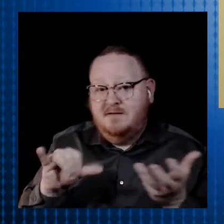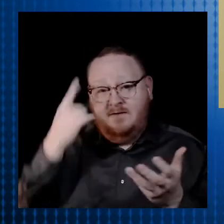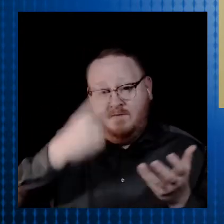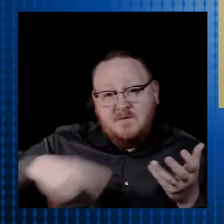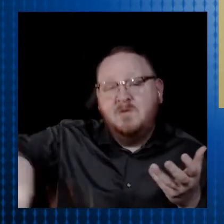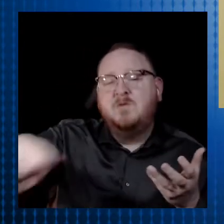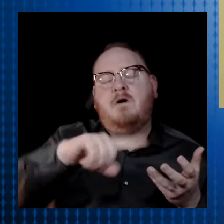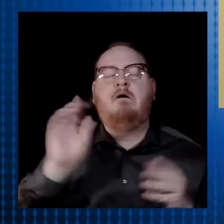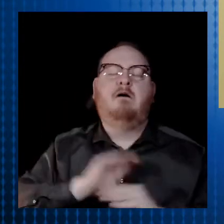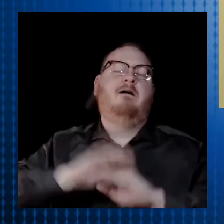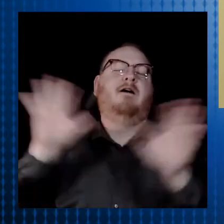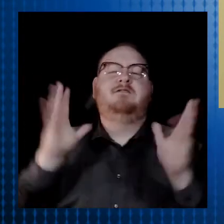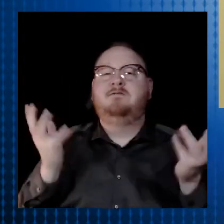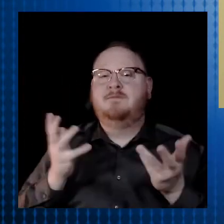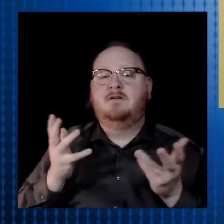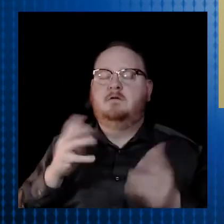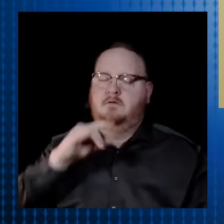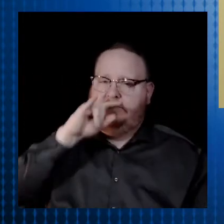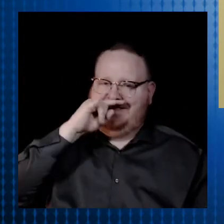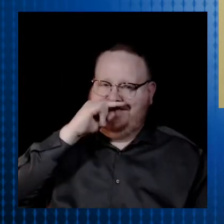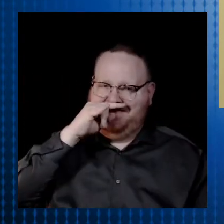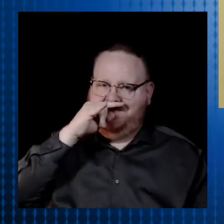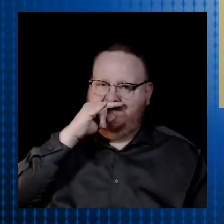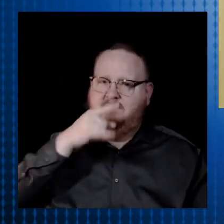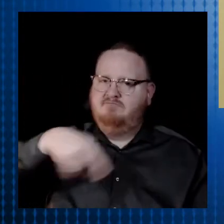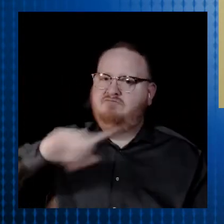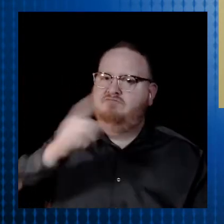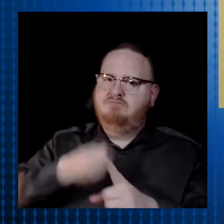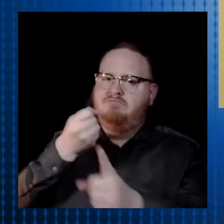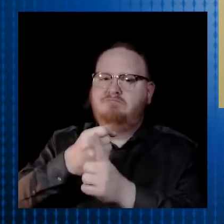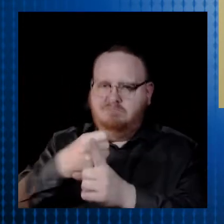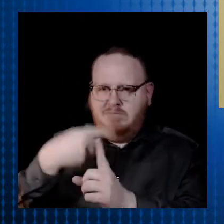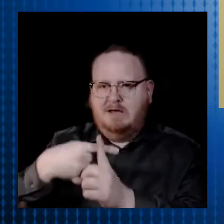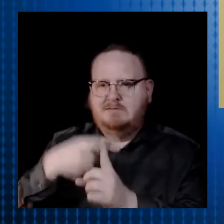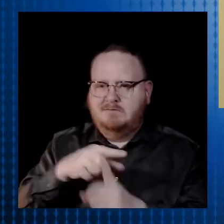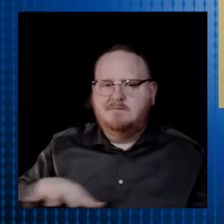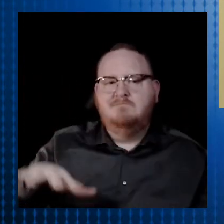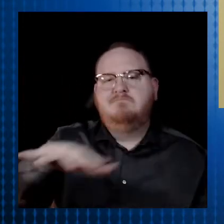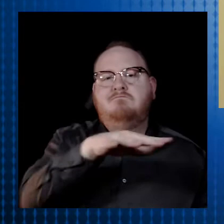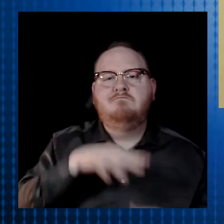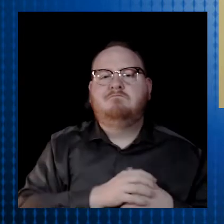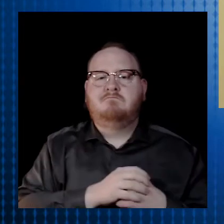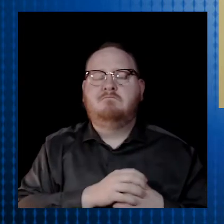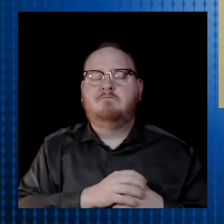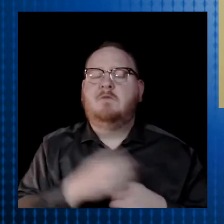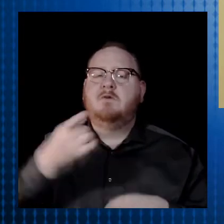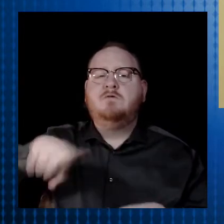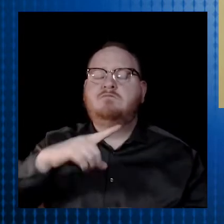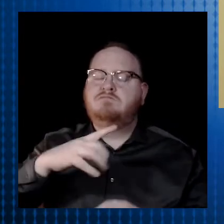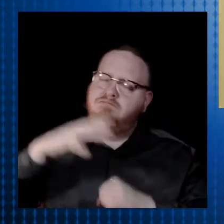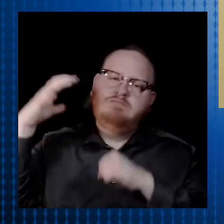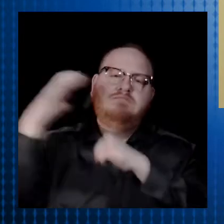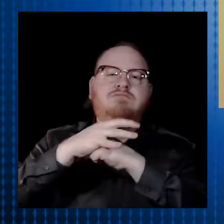I can tell, is the kids that you touch. And you have done an amazing job this year.